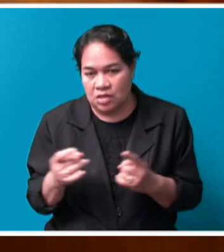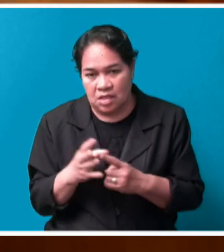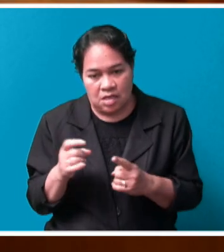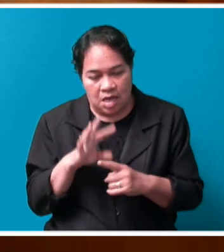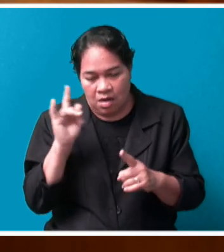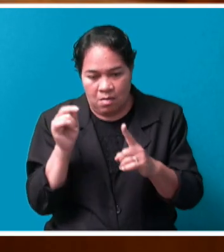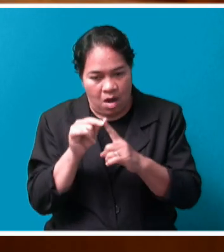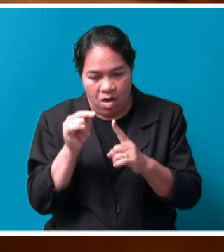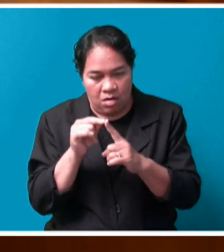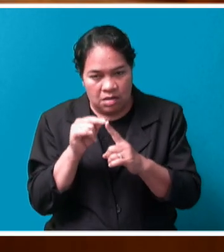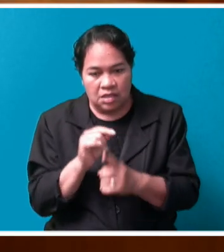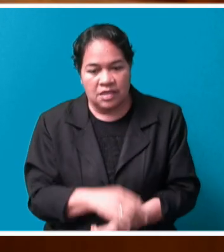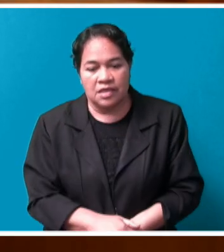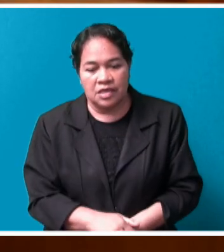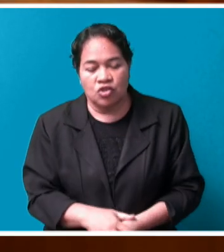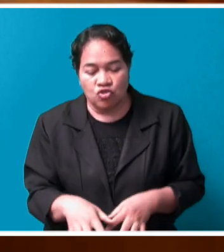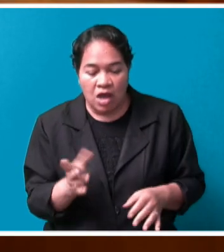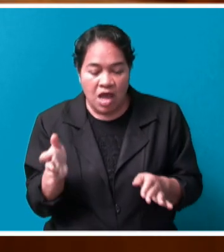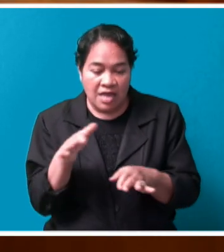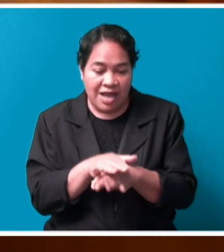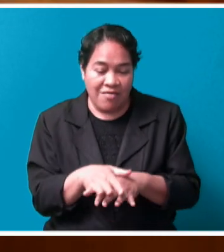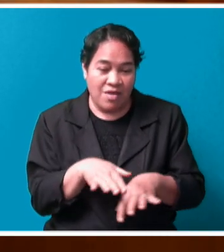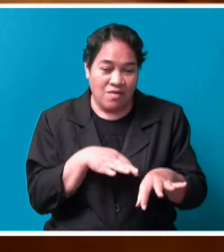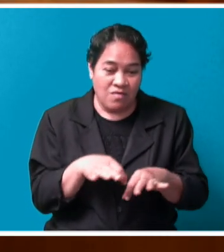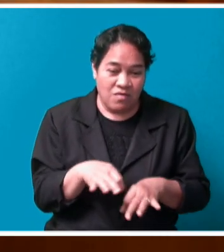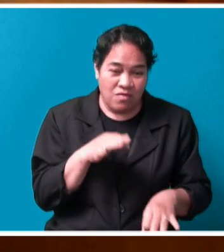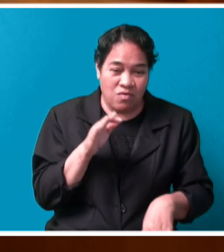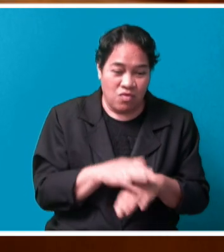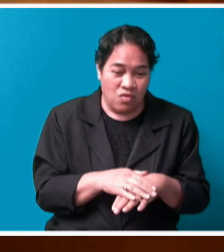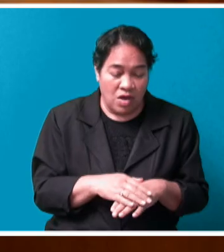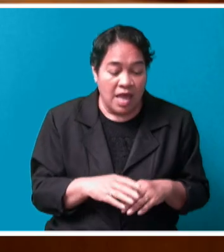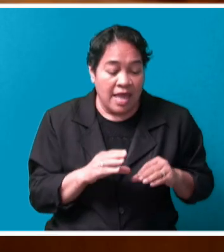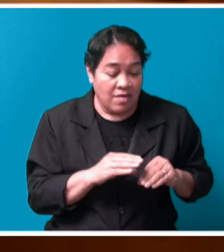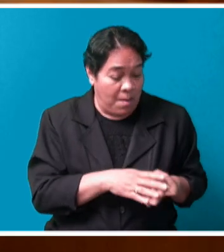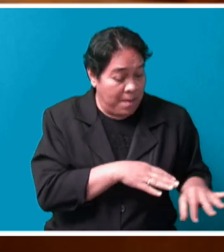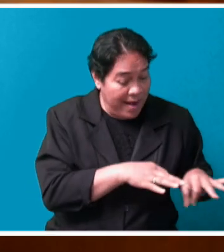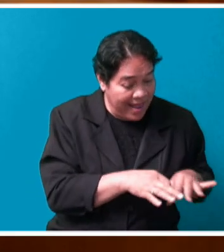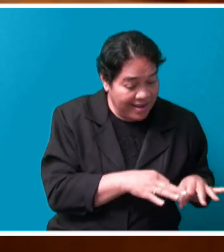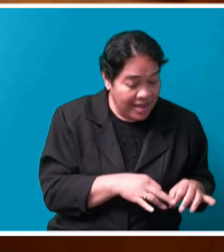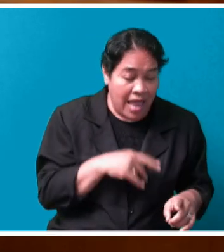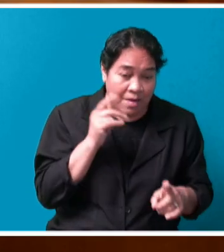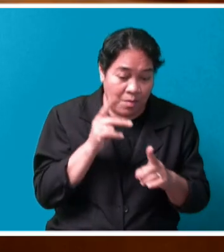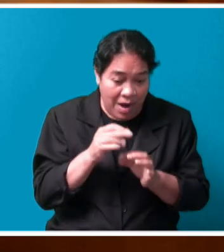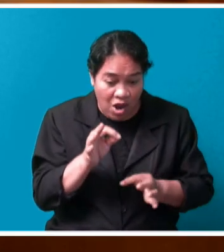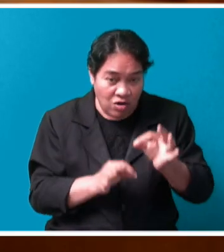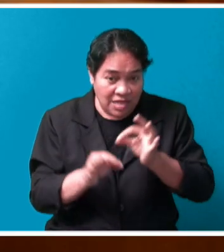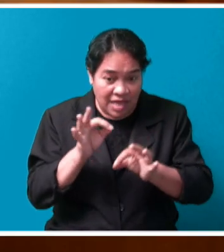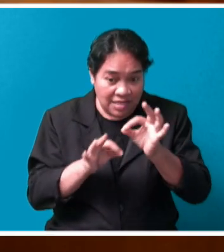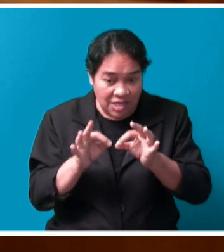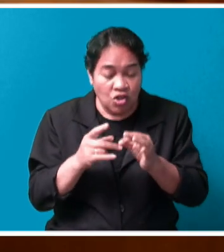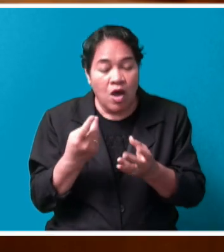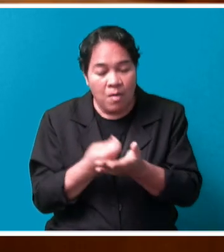plan, covering the full investment cycle, from planning and prioritization to